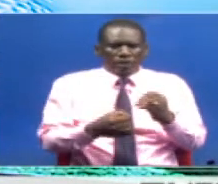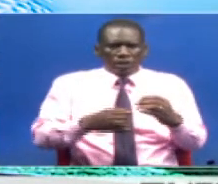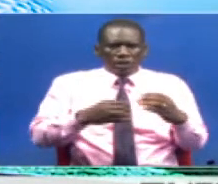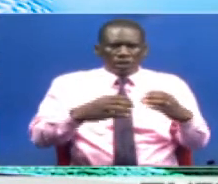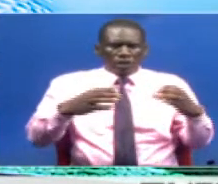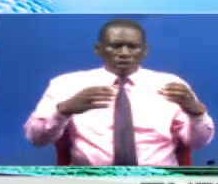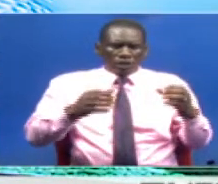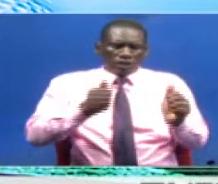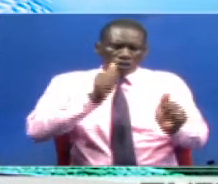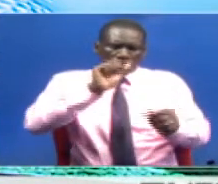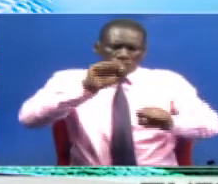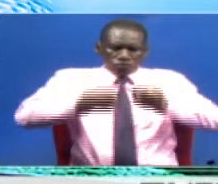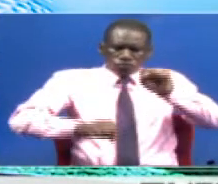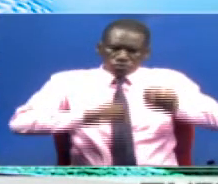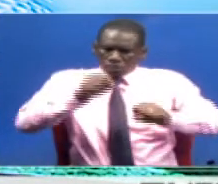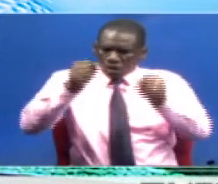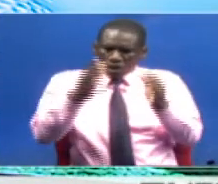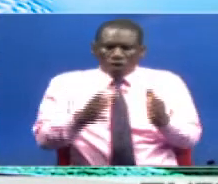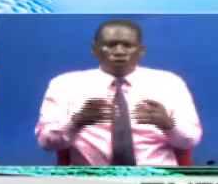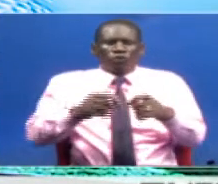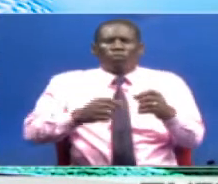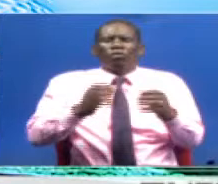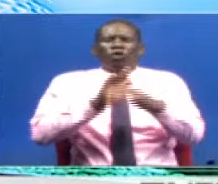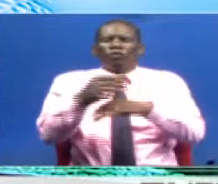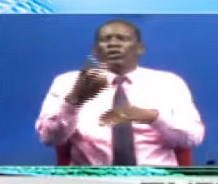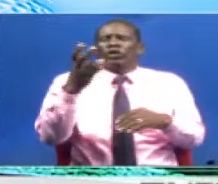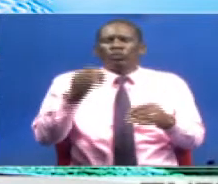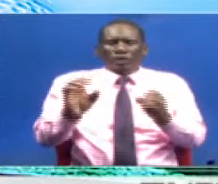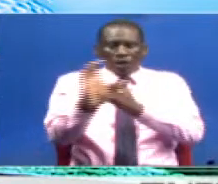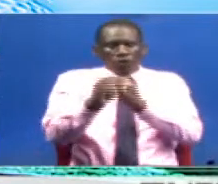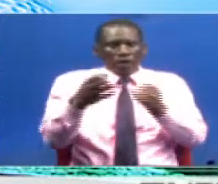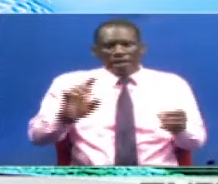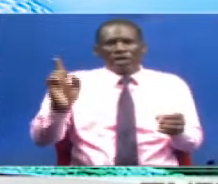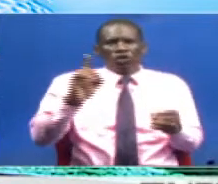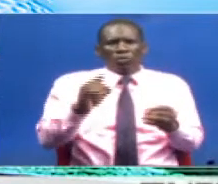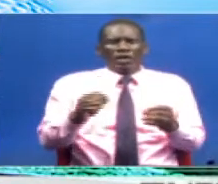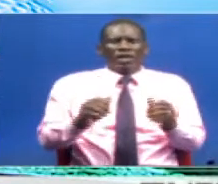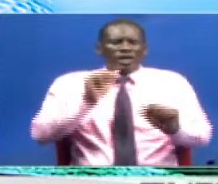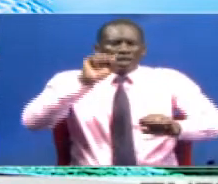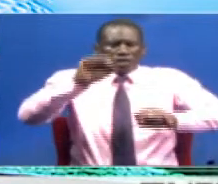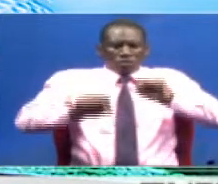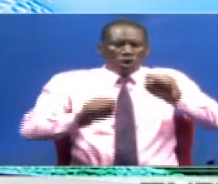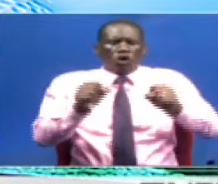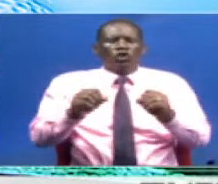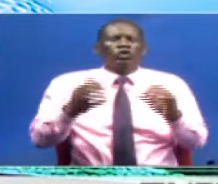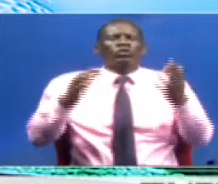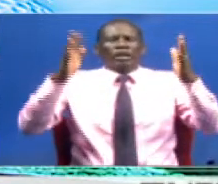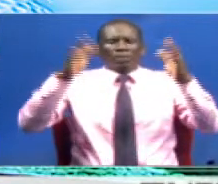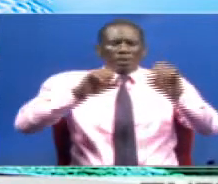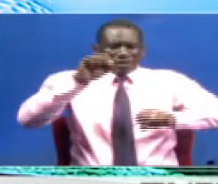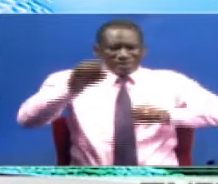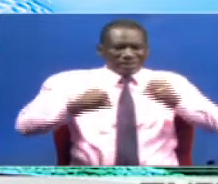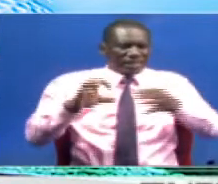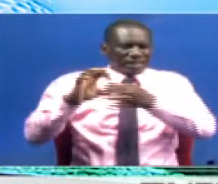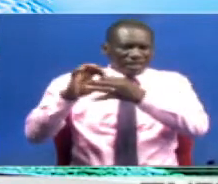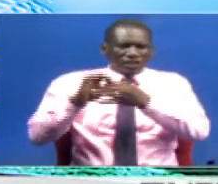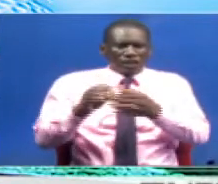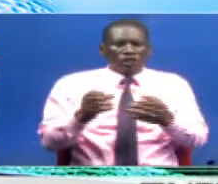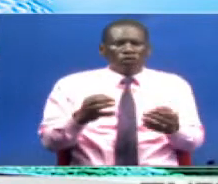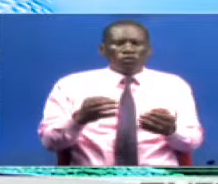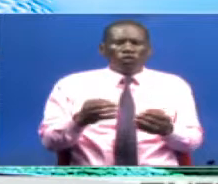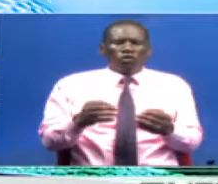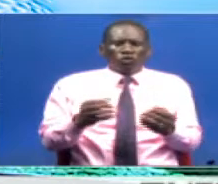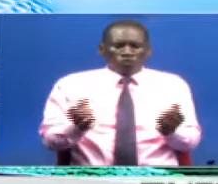20 countries traversed Nairobi in an event that sought to celebrate the cycling culture and advocate for wellness, social bonding,